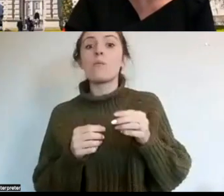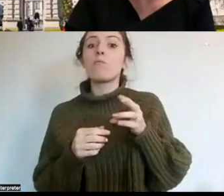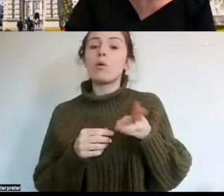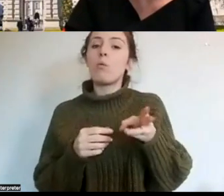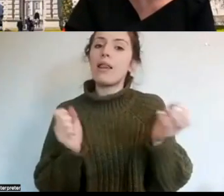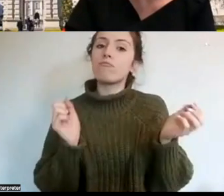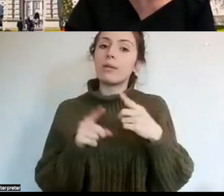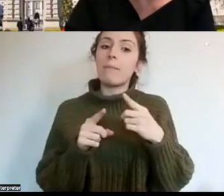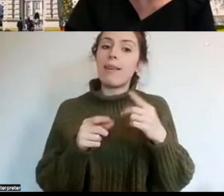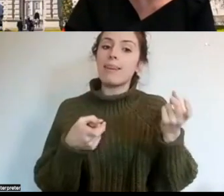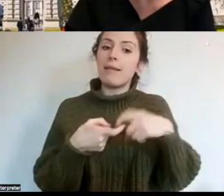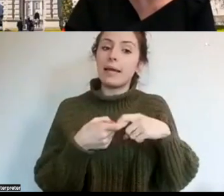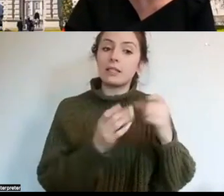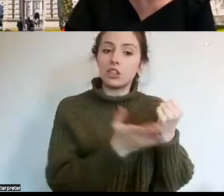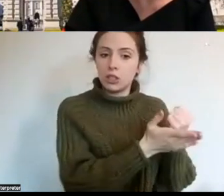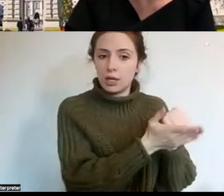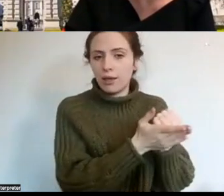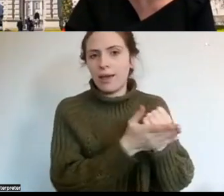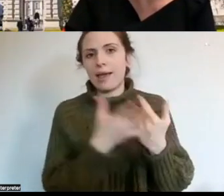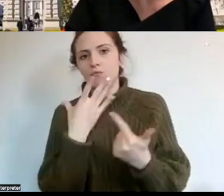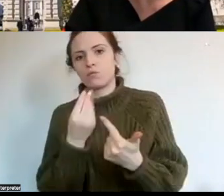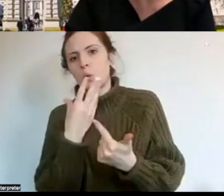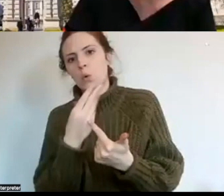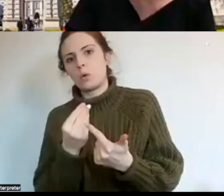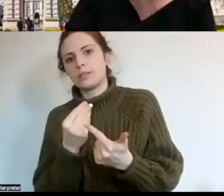both to the study and to the webinar